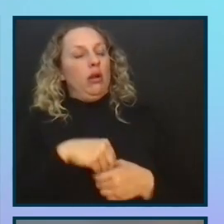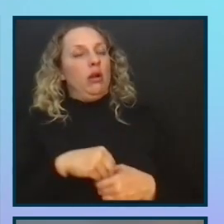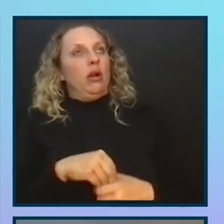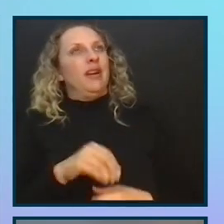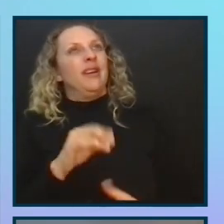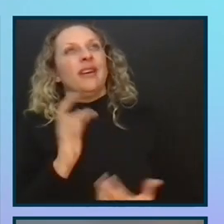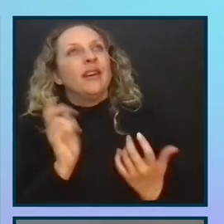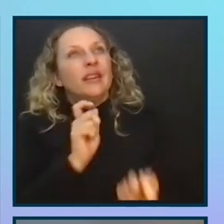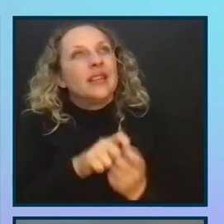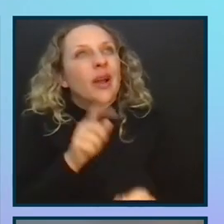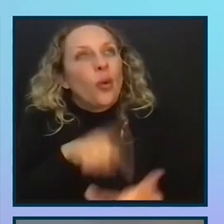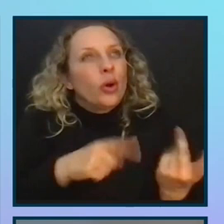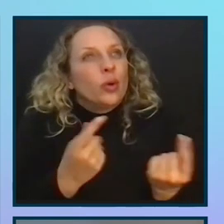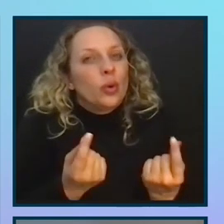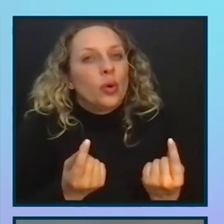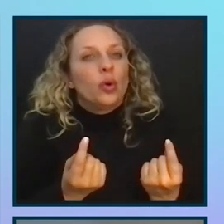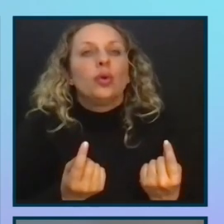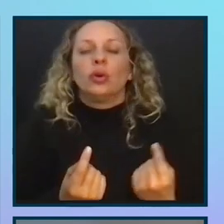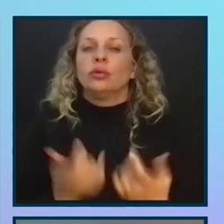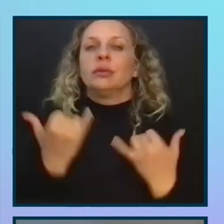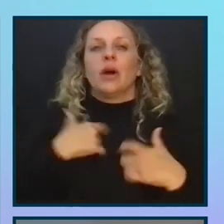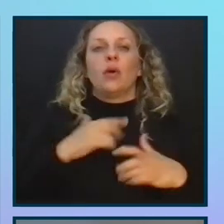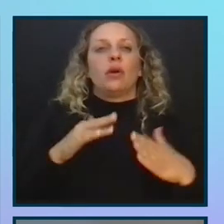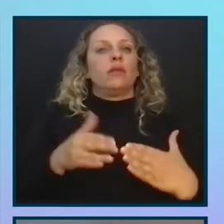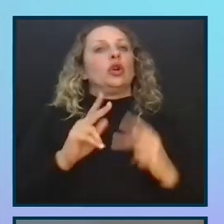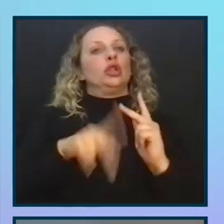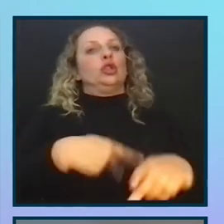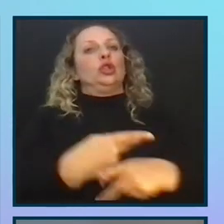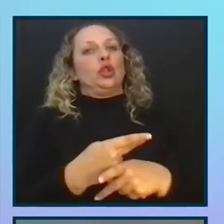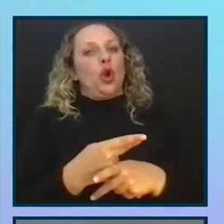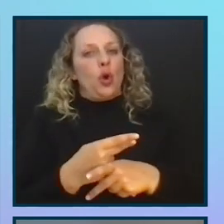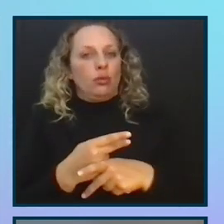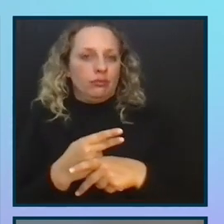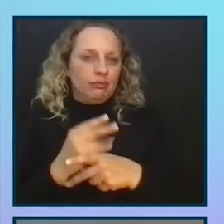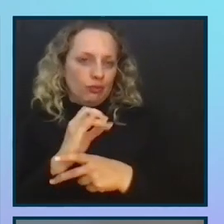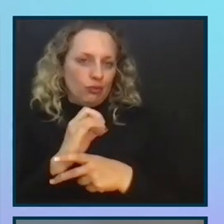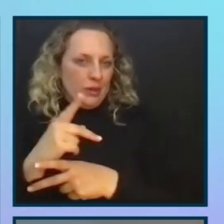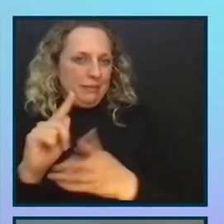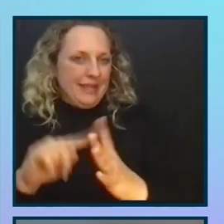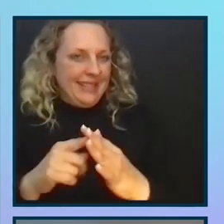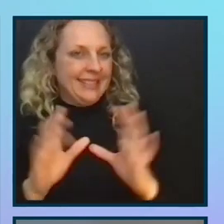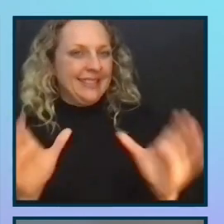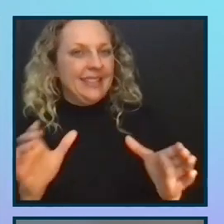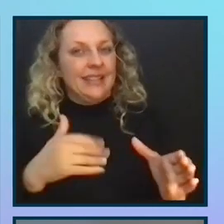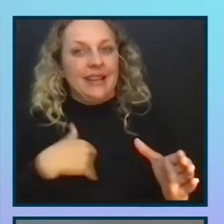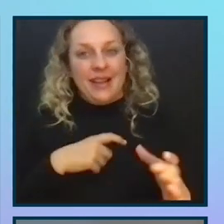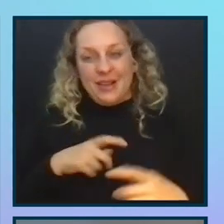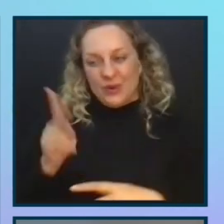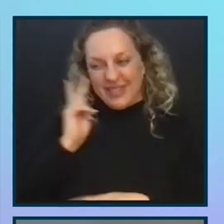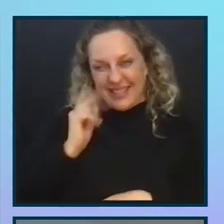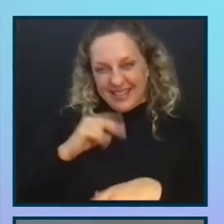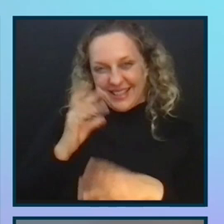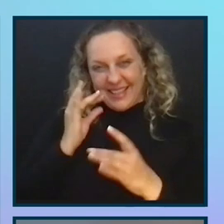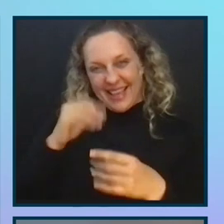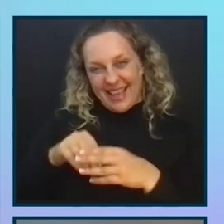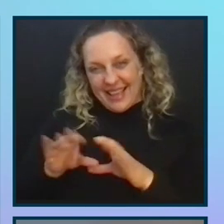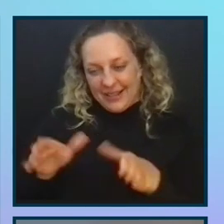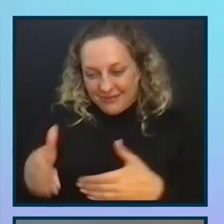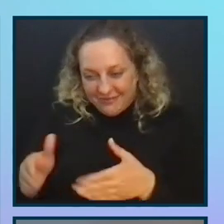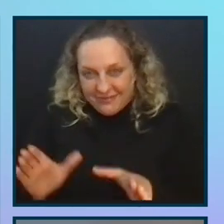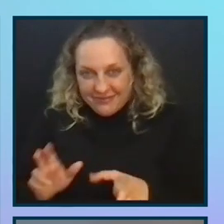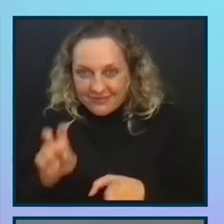So you'll see how quickly scope creep begins. As illustrated by my fuzzy gray feline friend in a box, or is it a